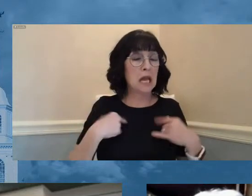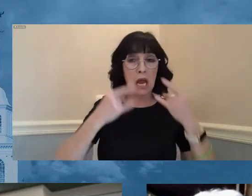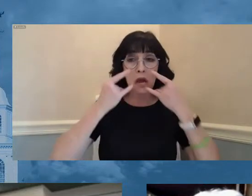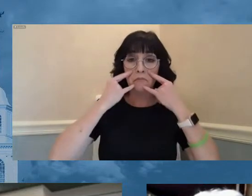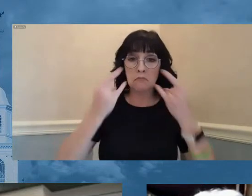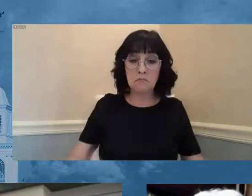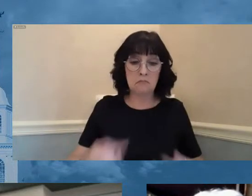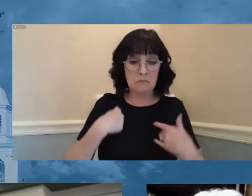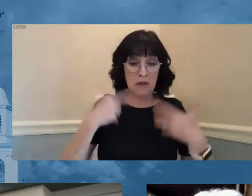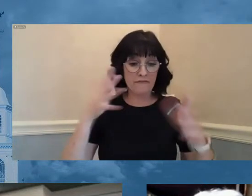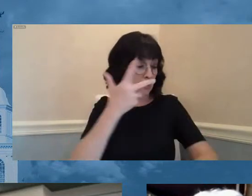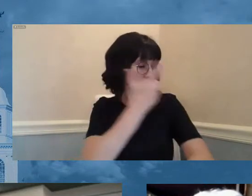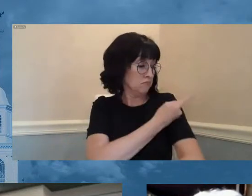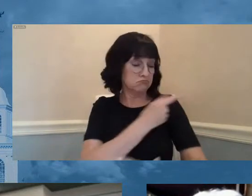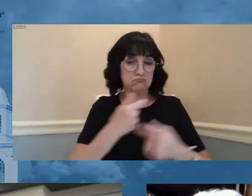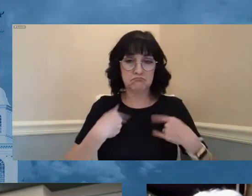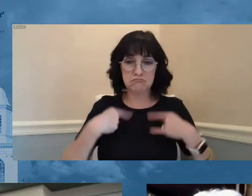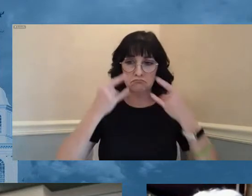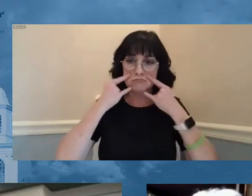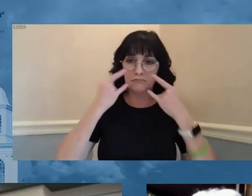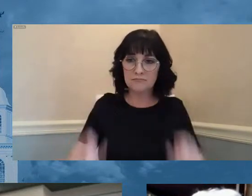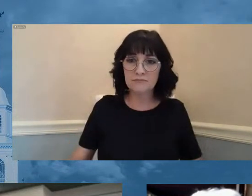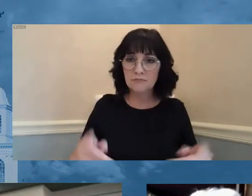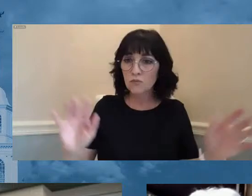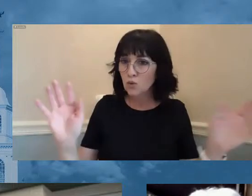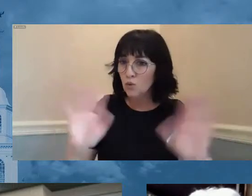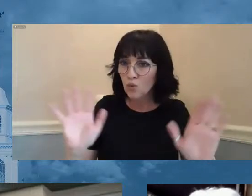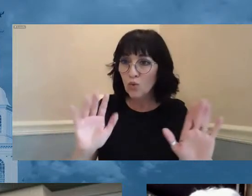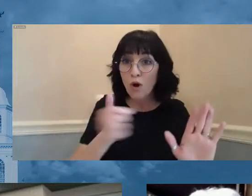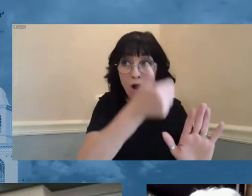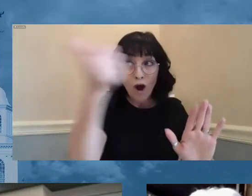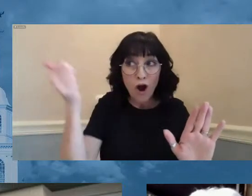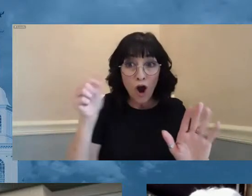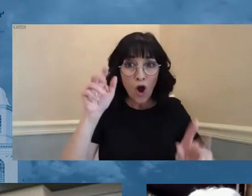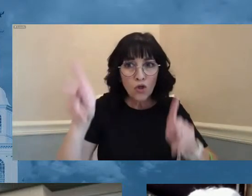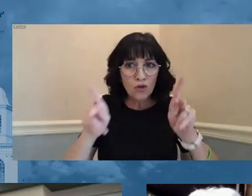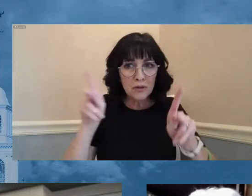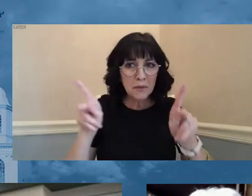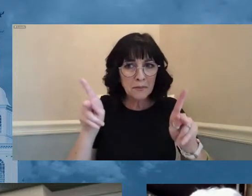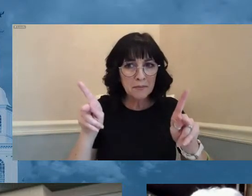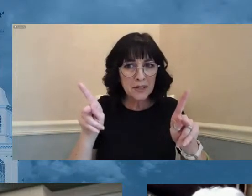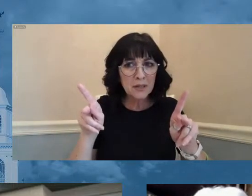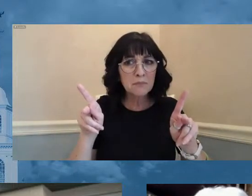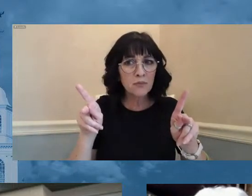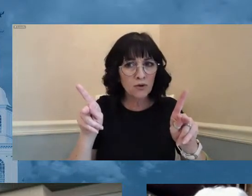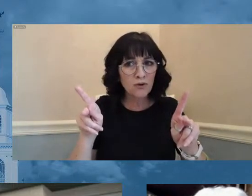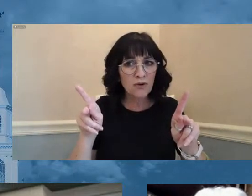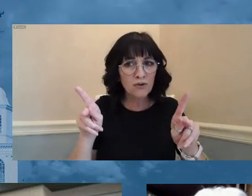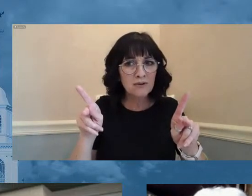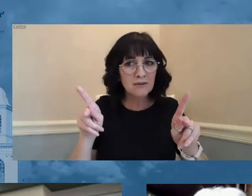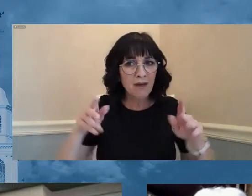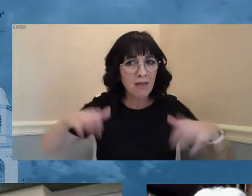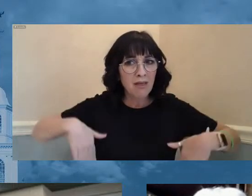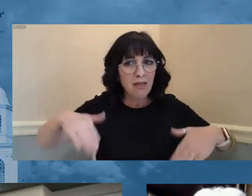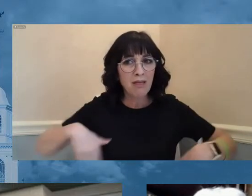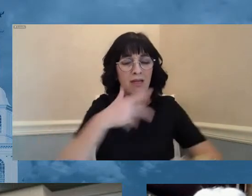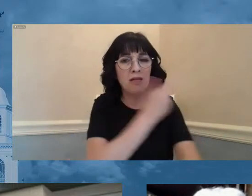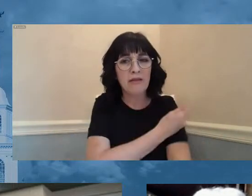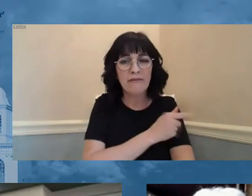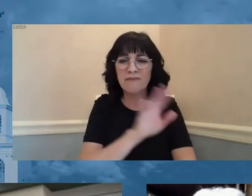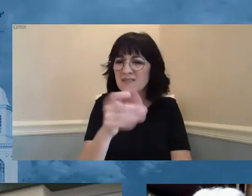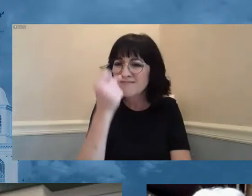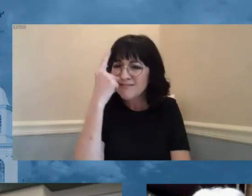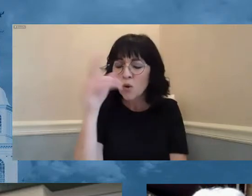careful, because people aren't vaccinated and they're still exposed. And get vaccinated. It's well worth